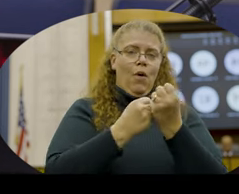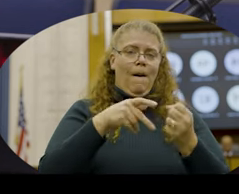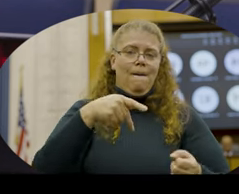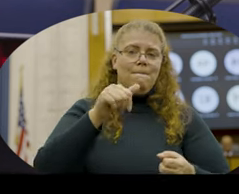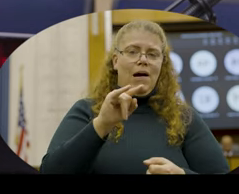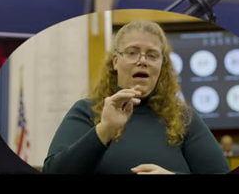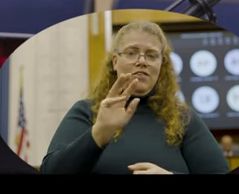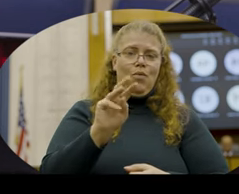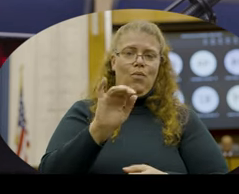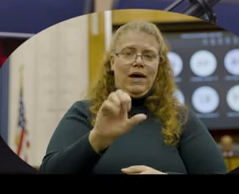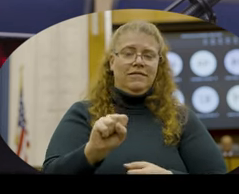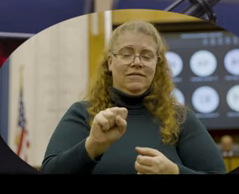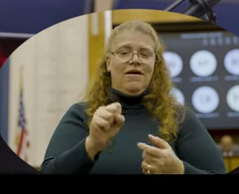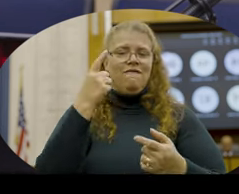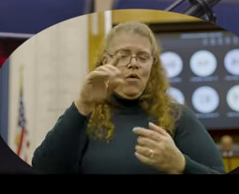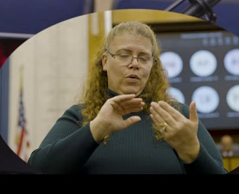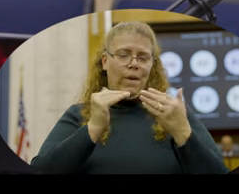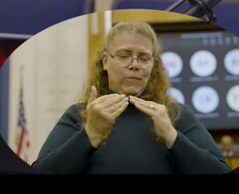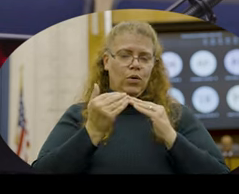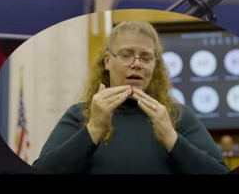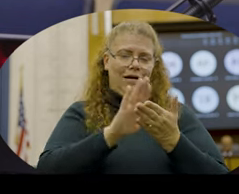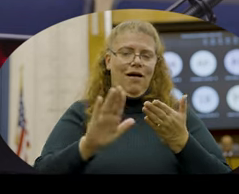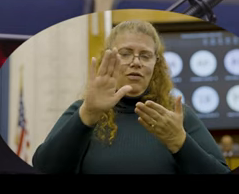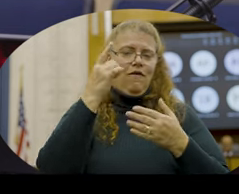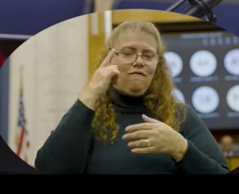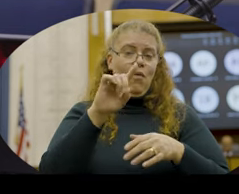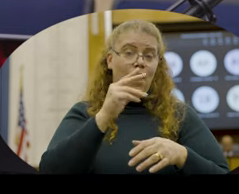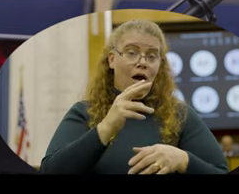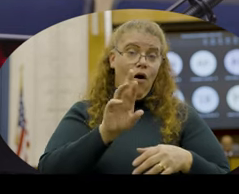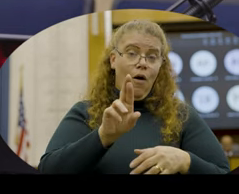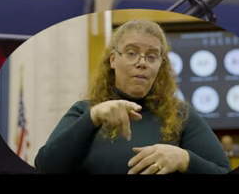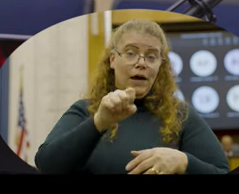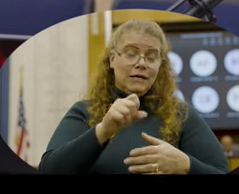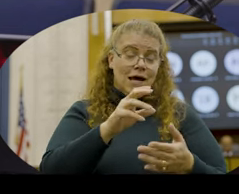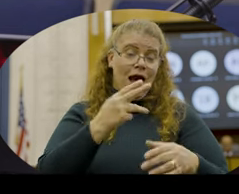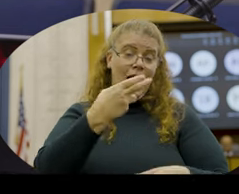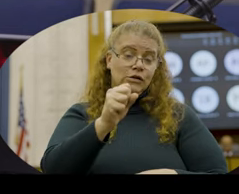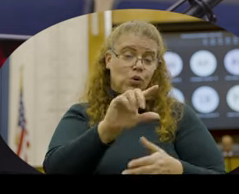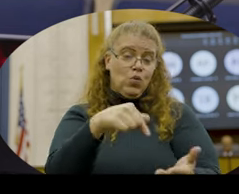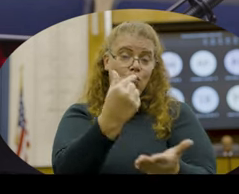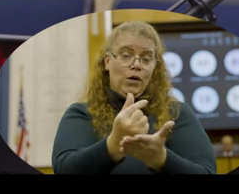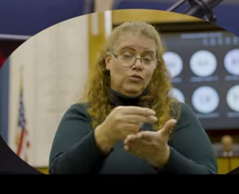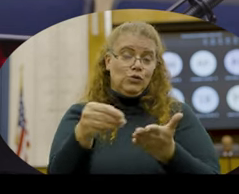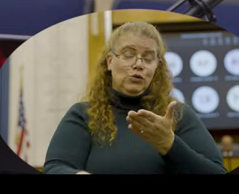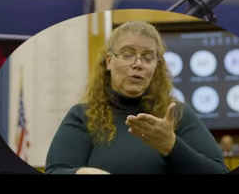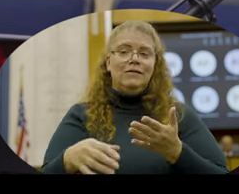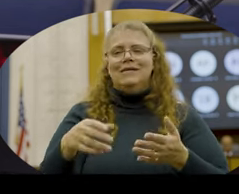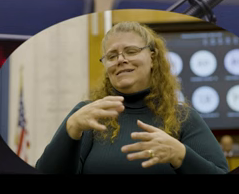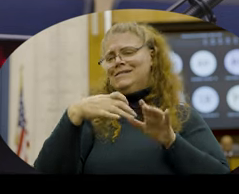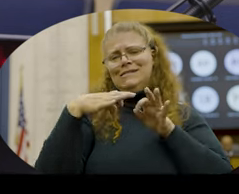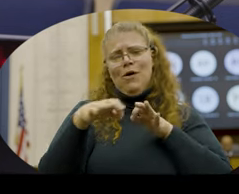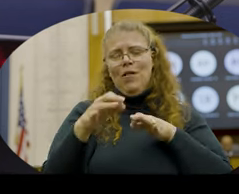fund by allocating $250,000 this year, which will continue to support after-school programs, early